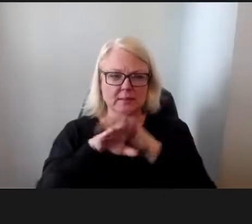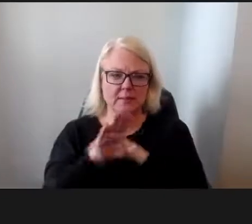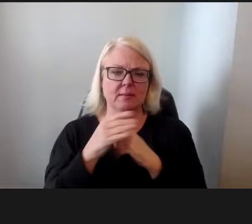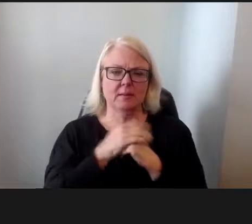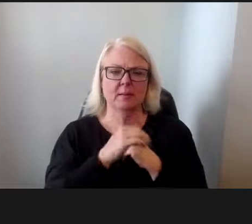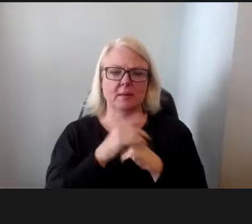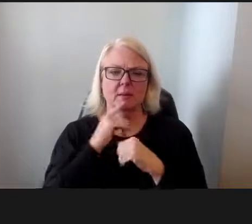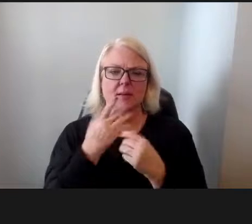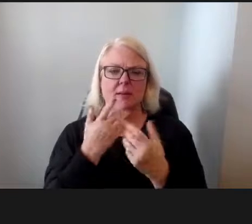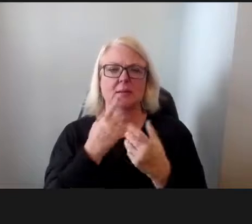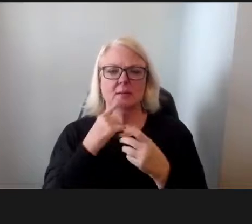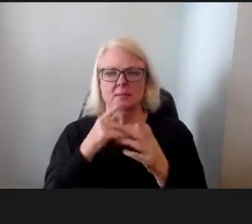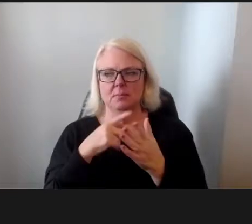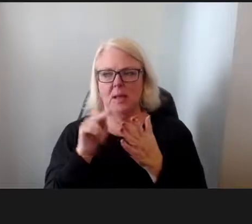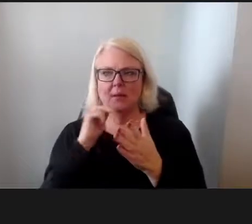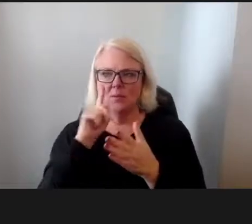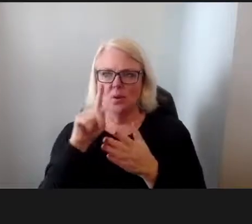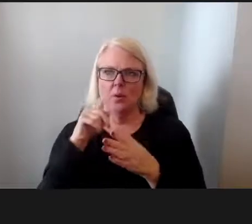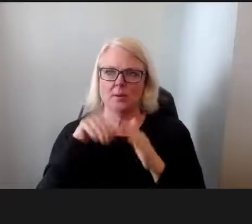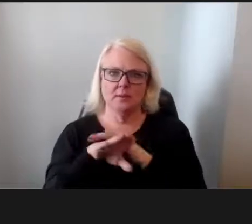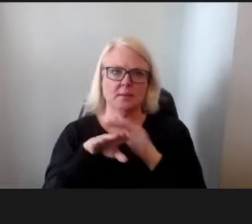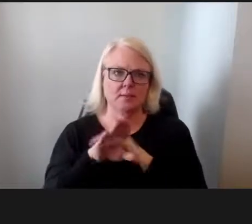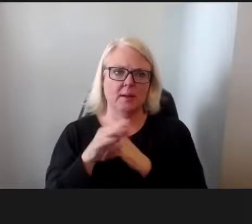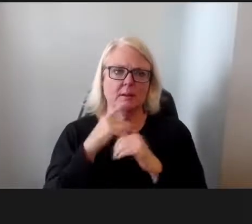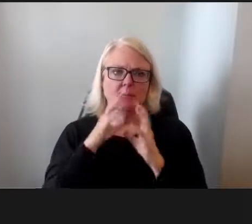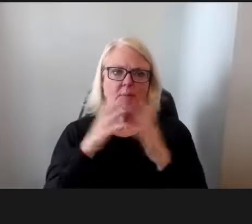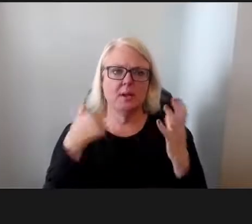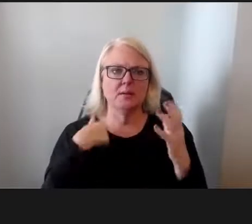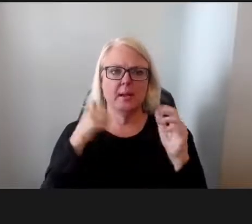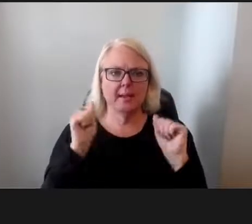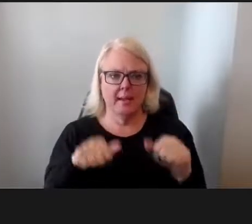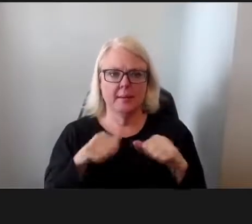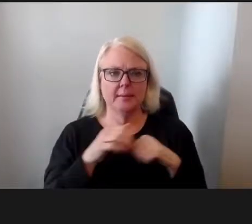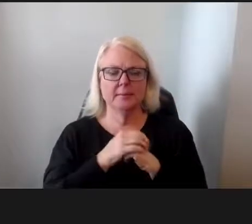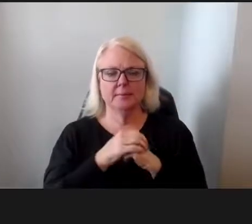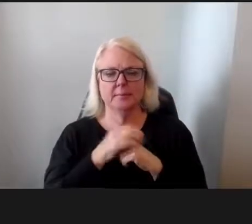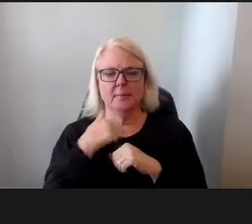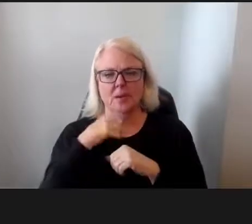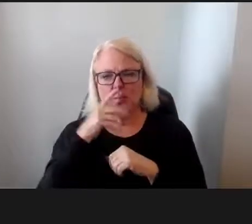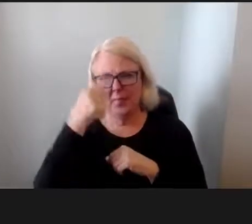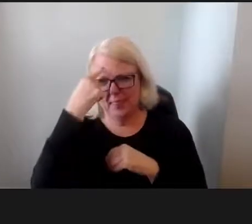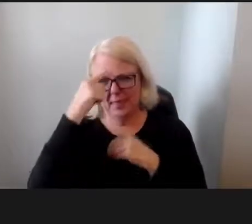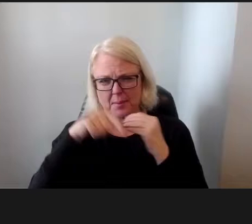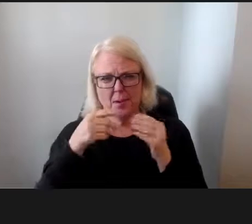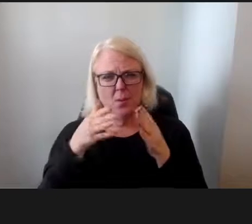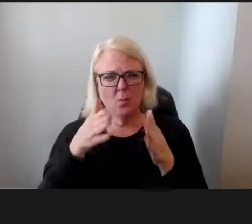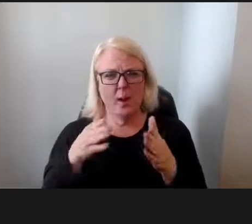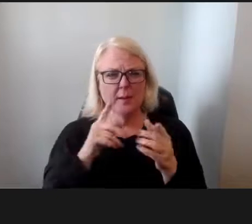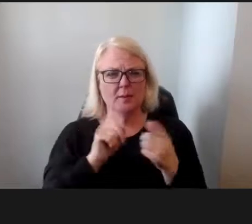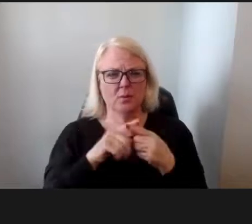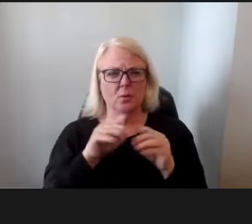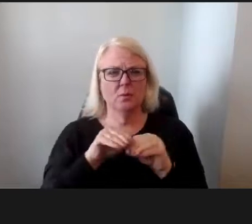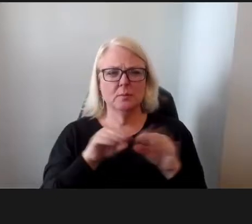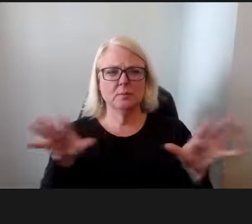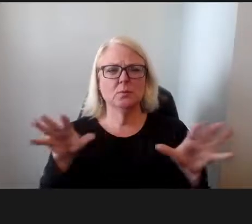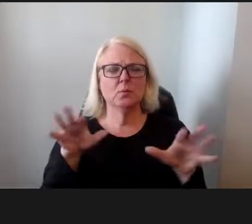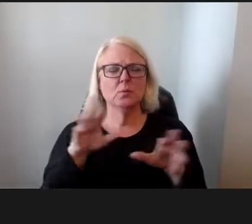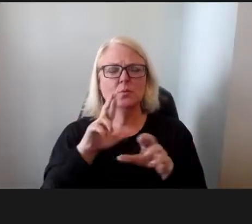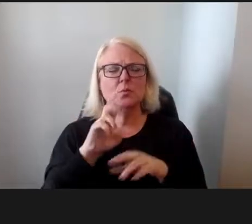and especially pay for accessibility as much as I can. I will think about ways to redistribute